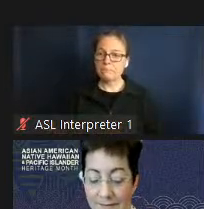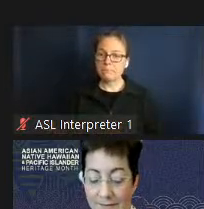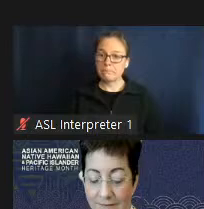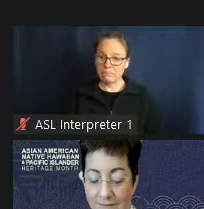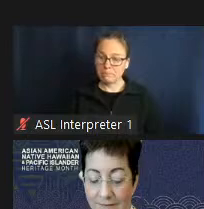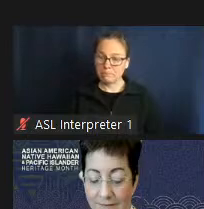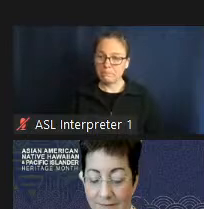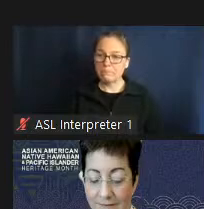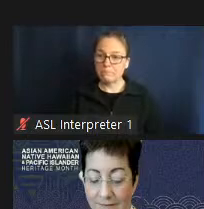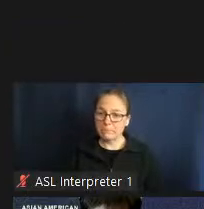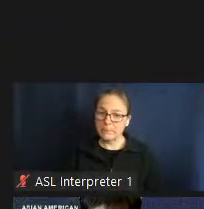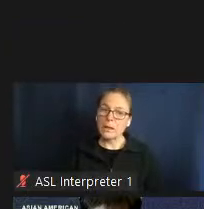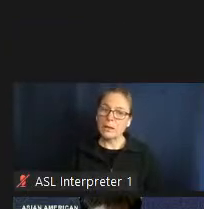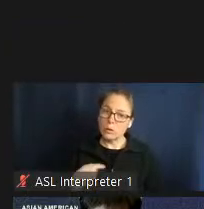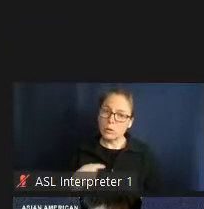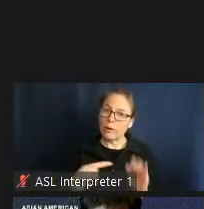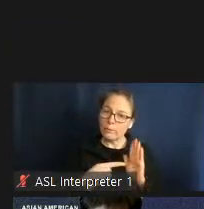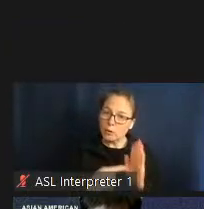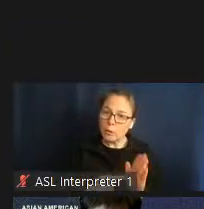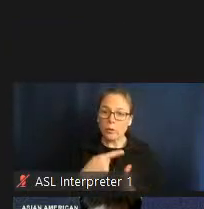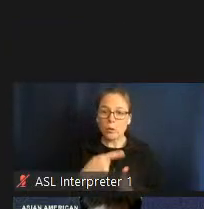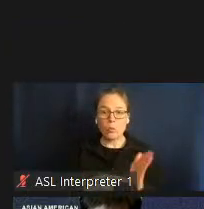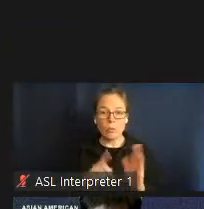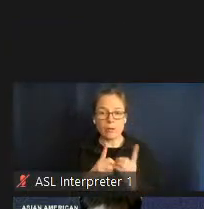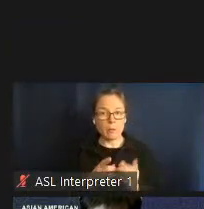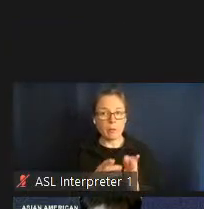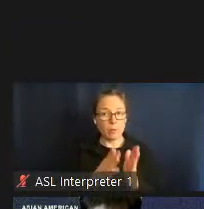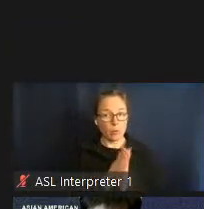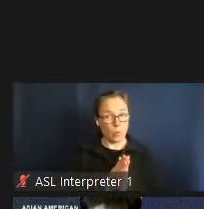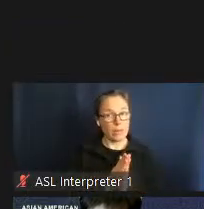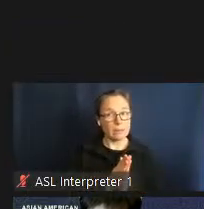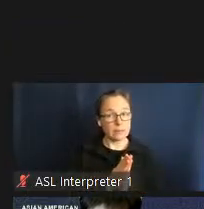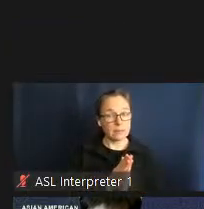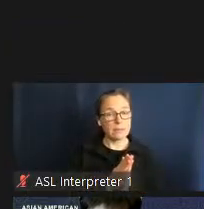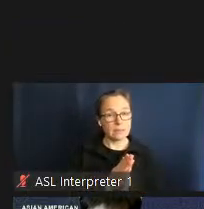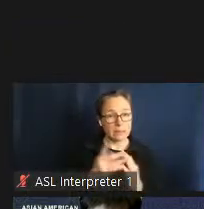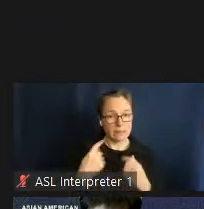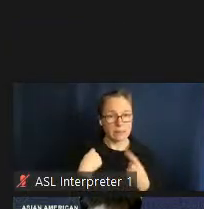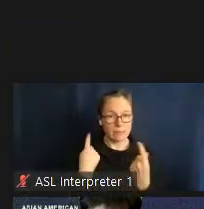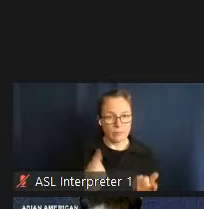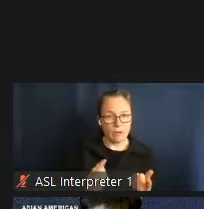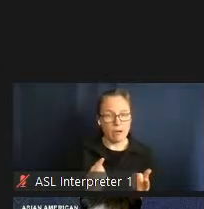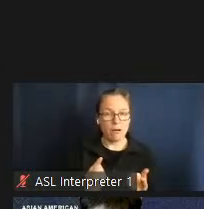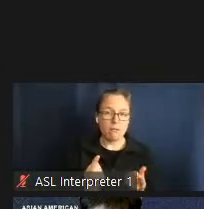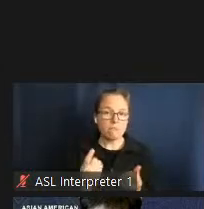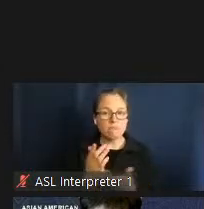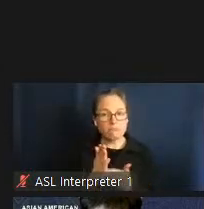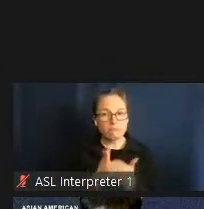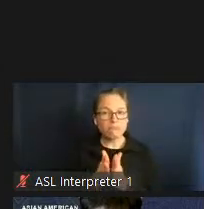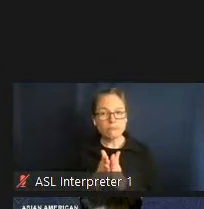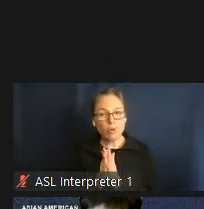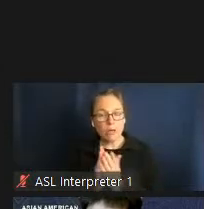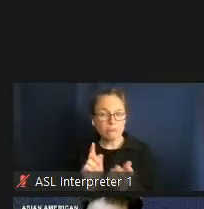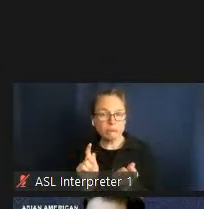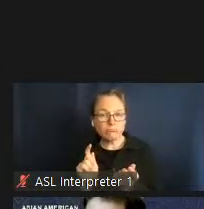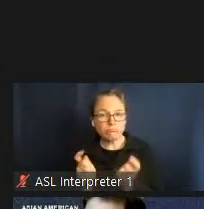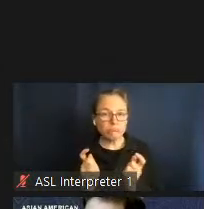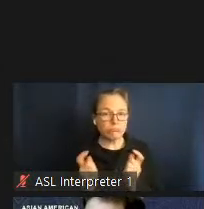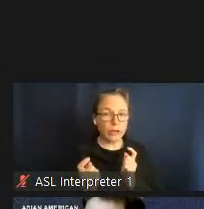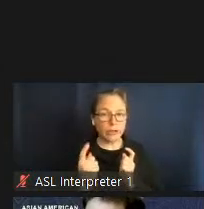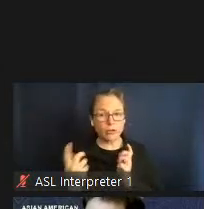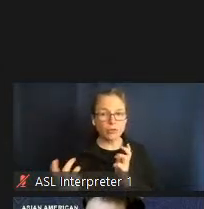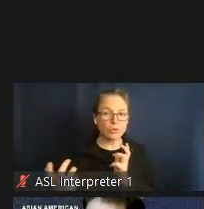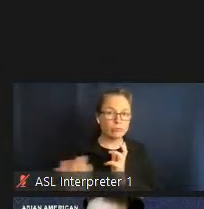from the departments, and that those requests have been modified in order to meet